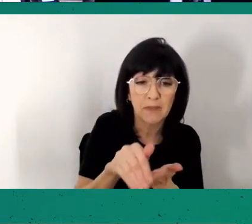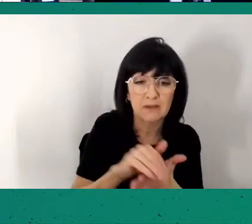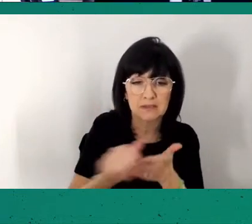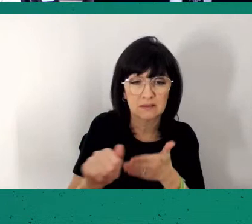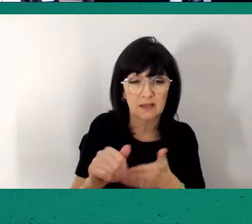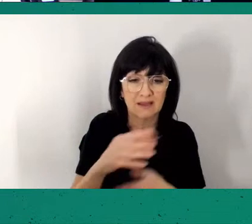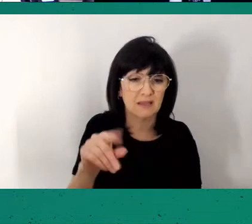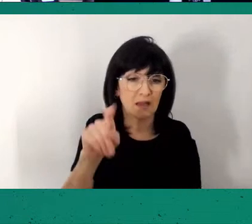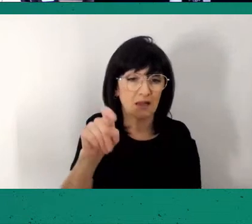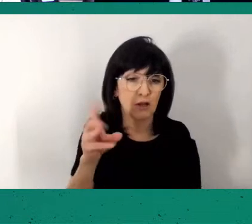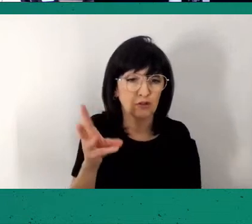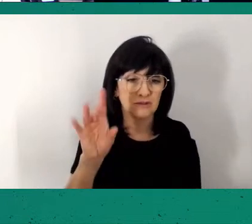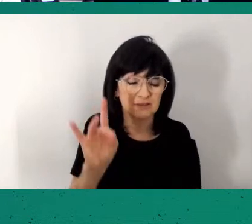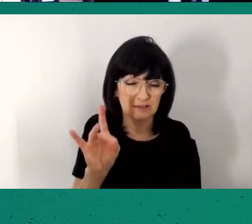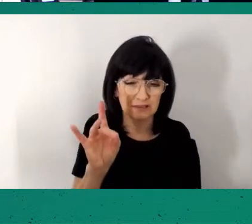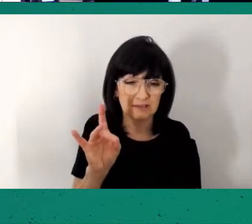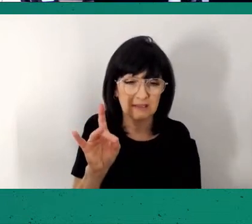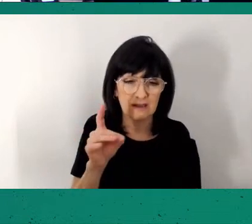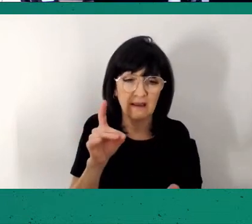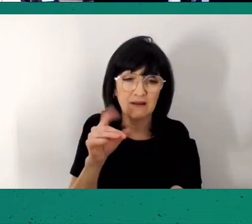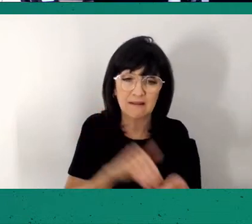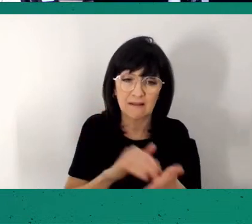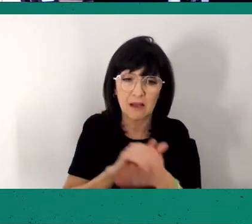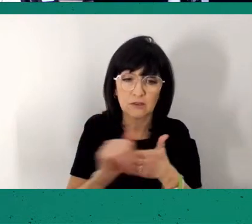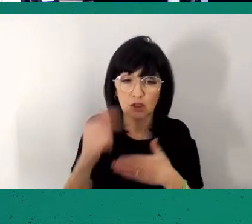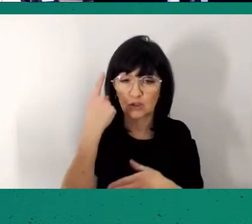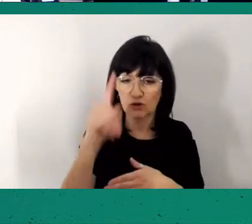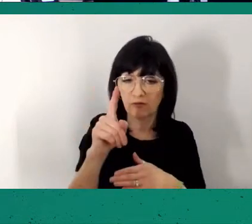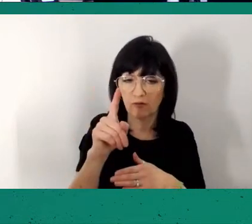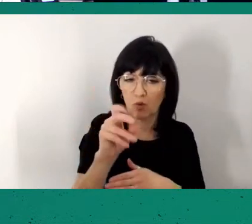$168,000 for State College through the Delaware